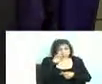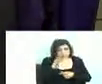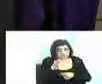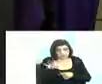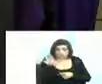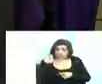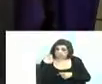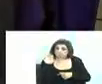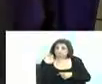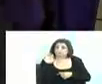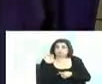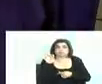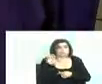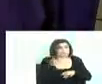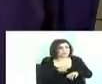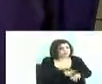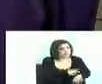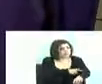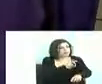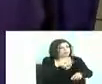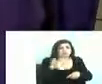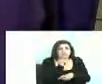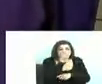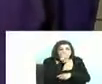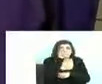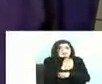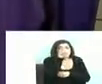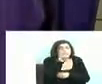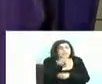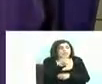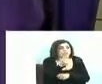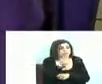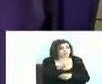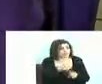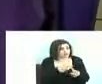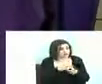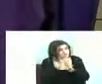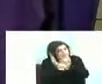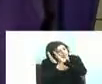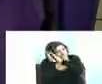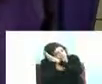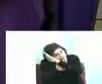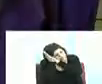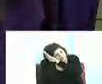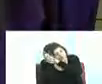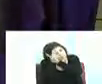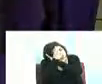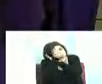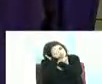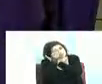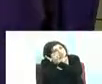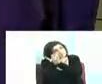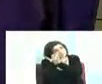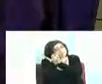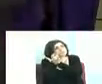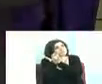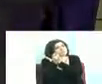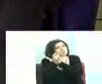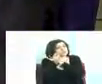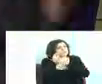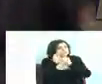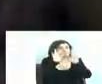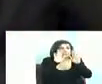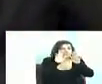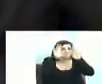and lonely journey on that night when he puts down to go to sleep and he dreams this fantastical,